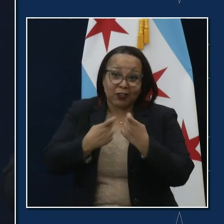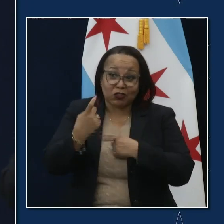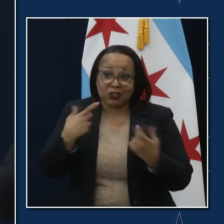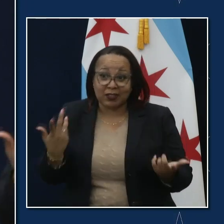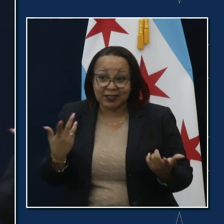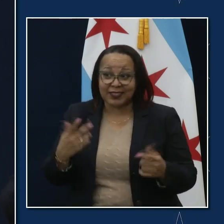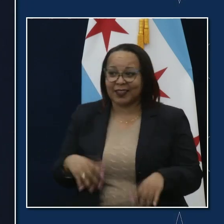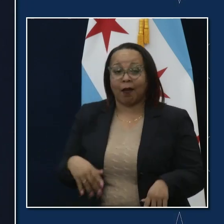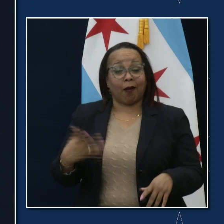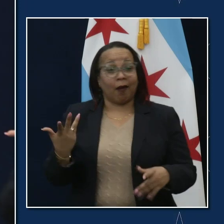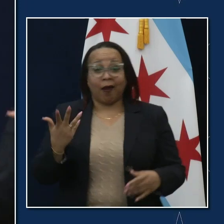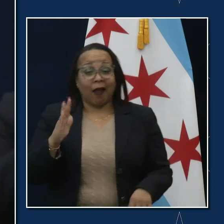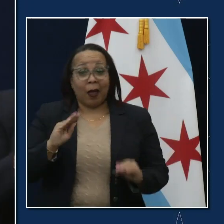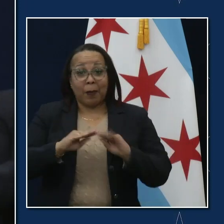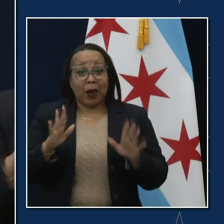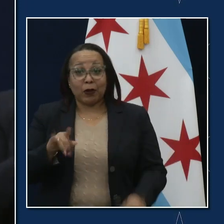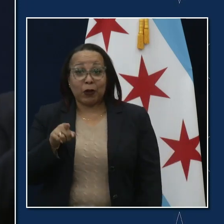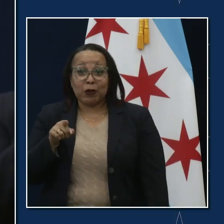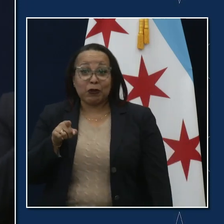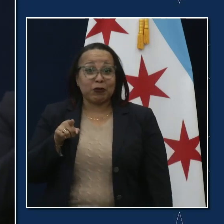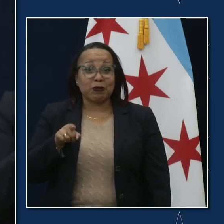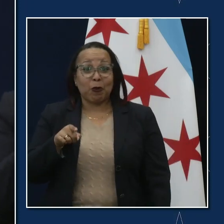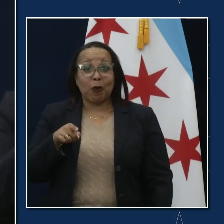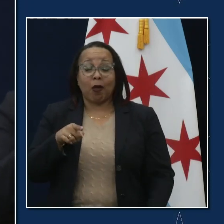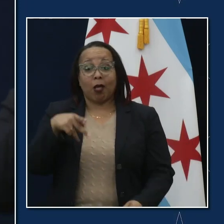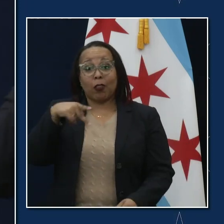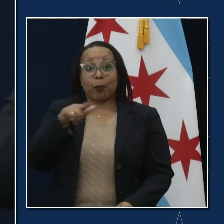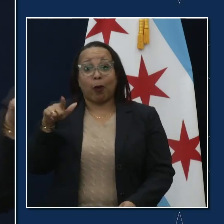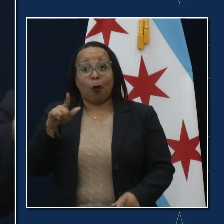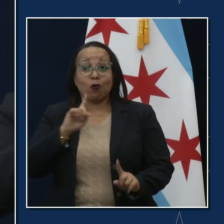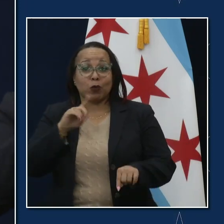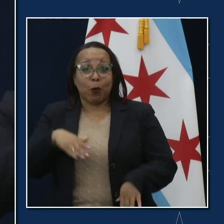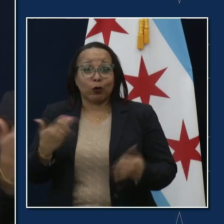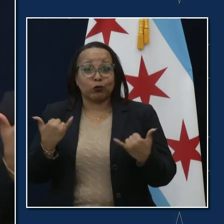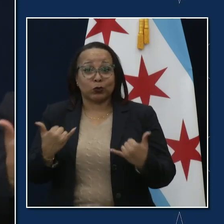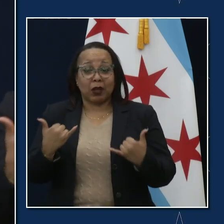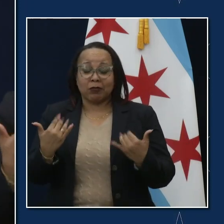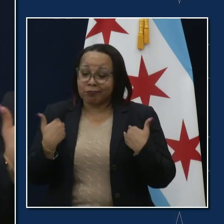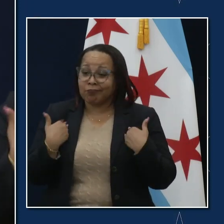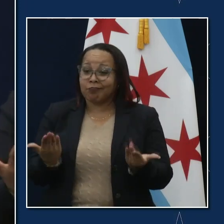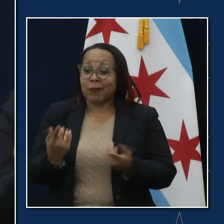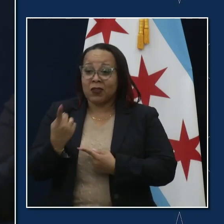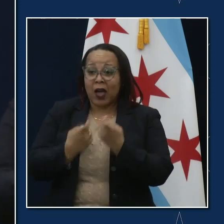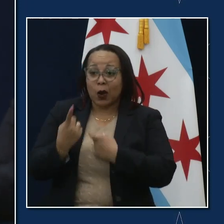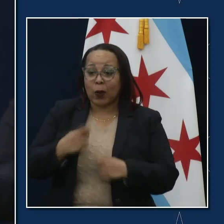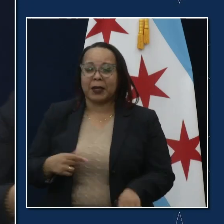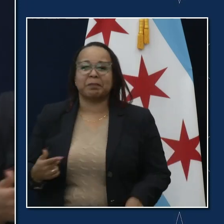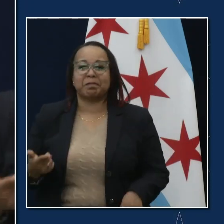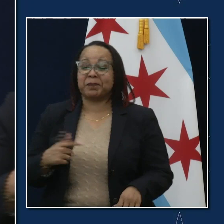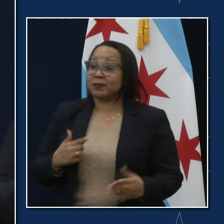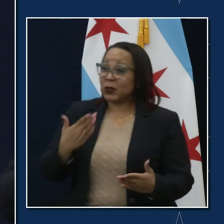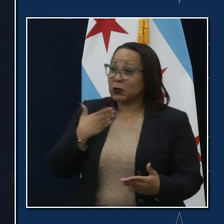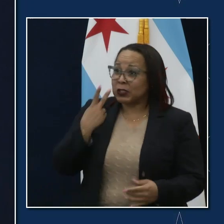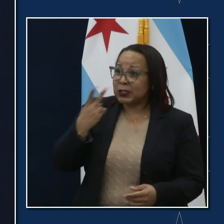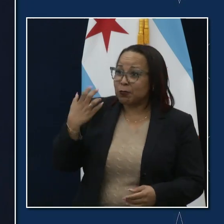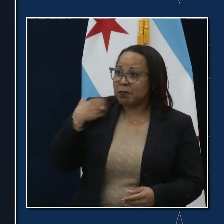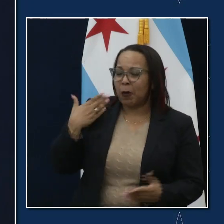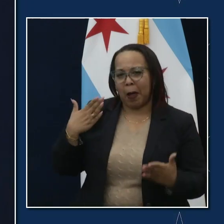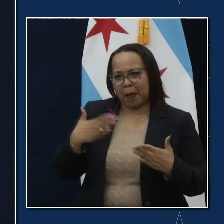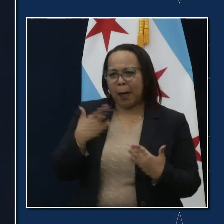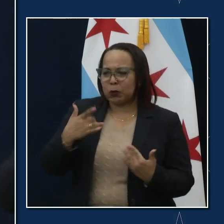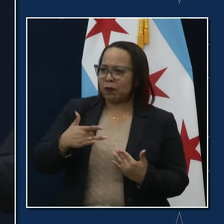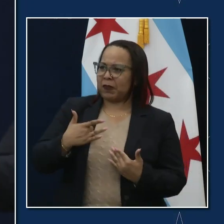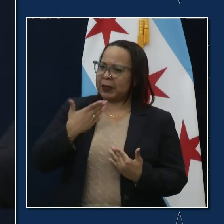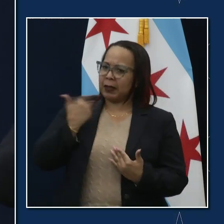somebody in. Apparently you're the pool reporter today, Craig. Apparently so. Good to see you, Mayor, and glad you're